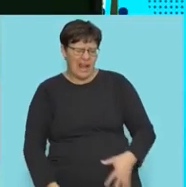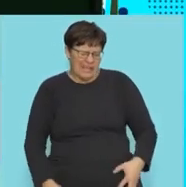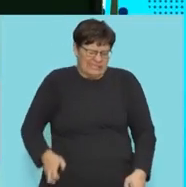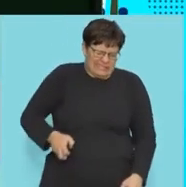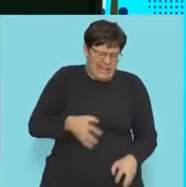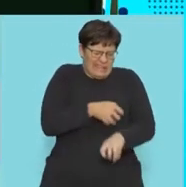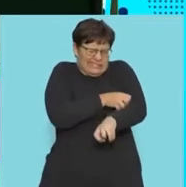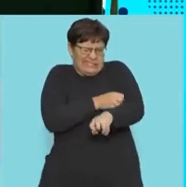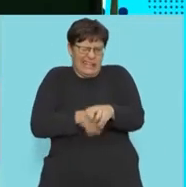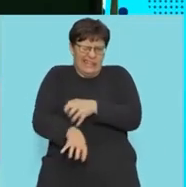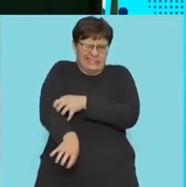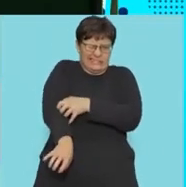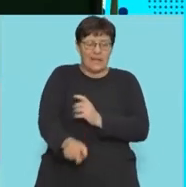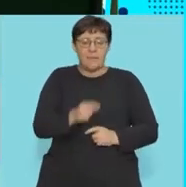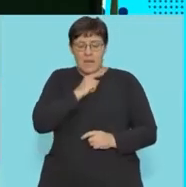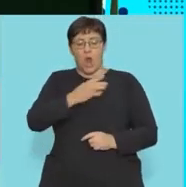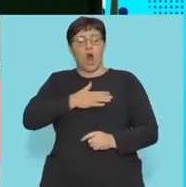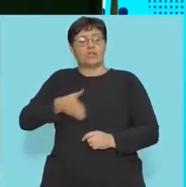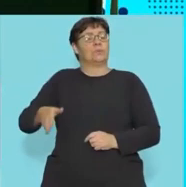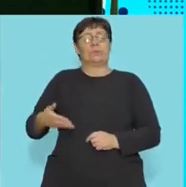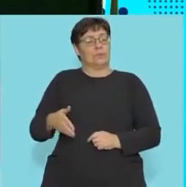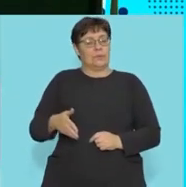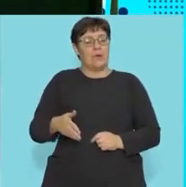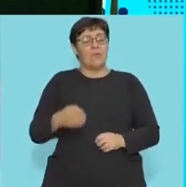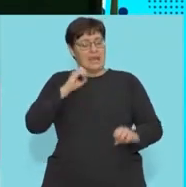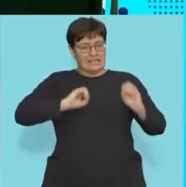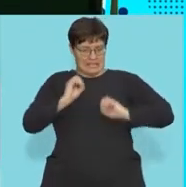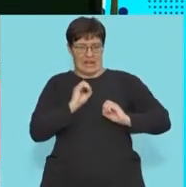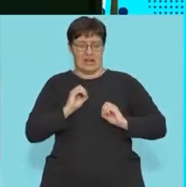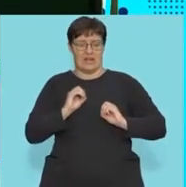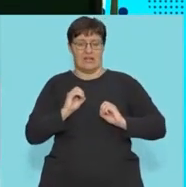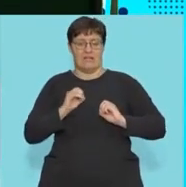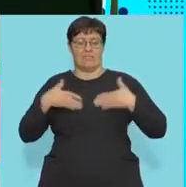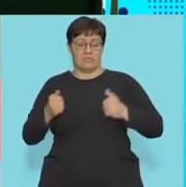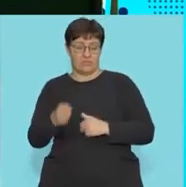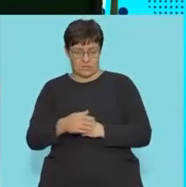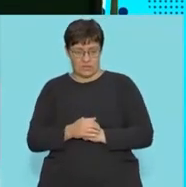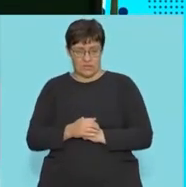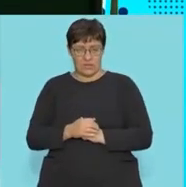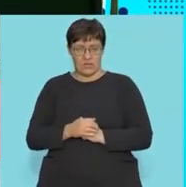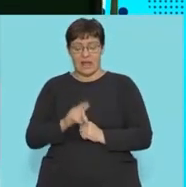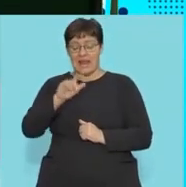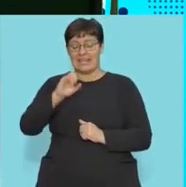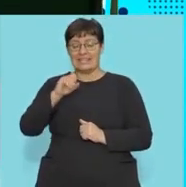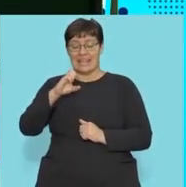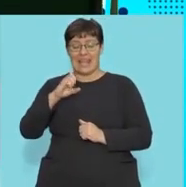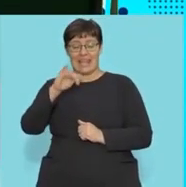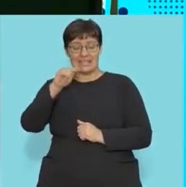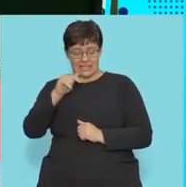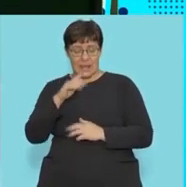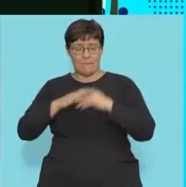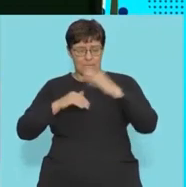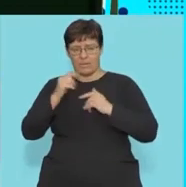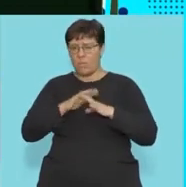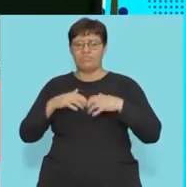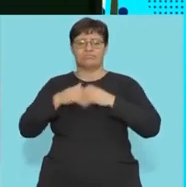you have cramps is the absence of oxygen during cellular respiration. And the buildup of lactic acid is due